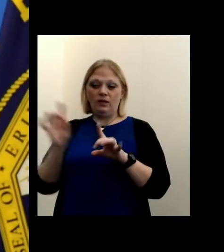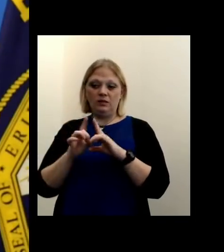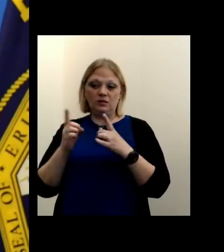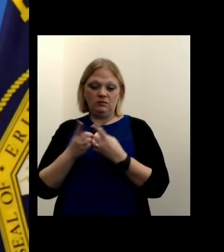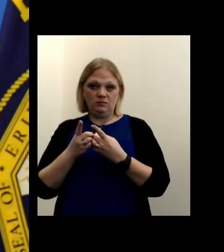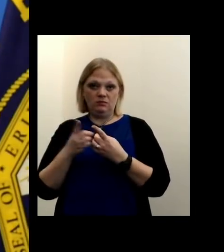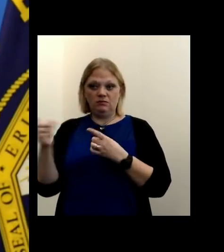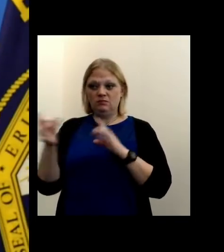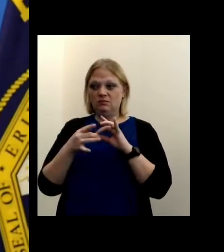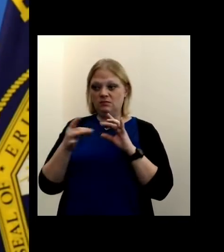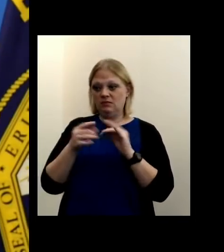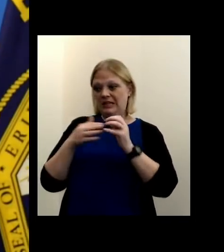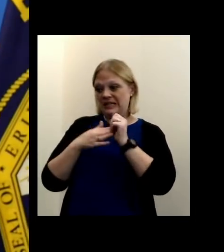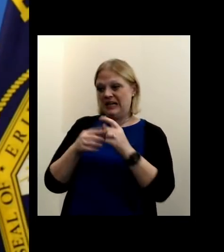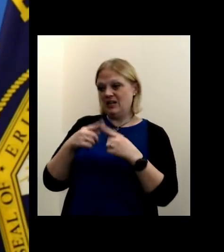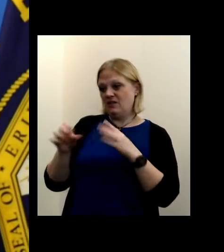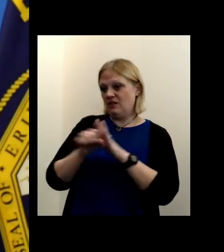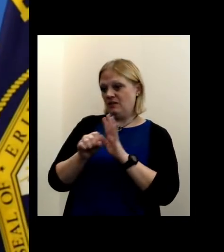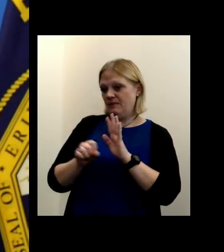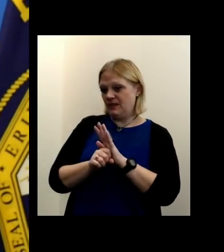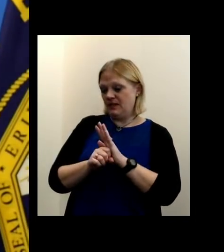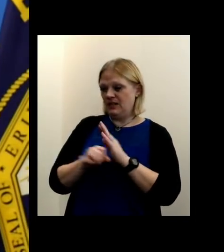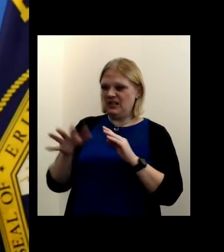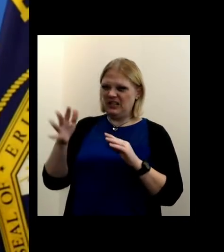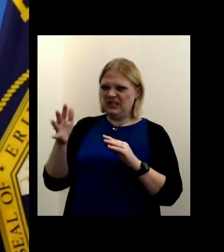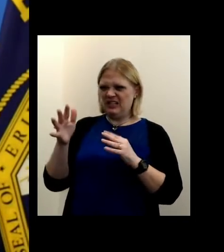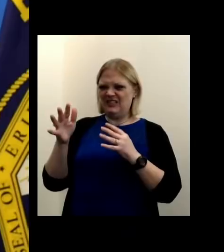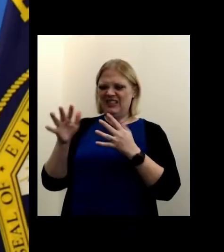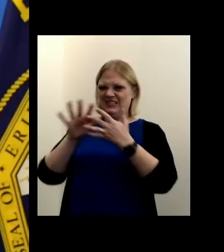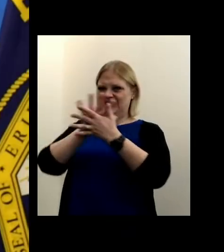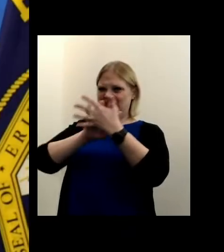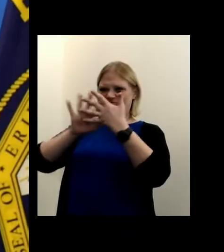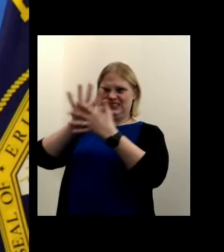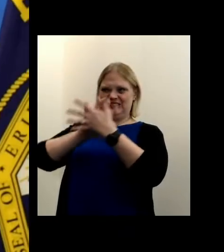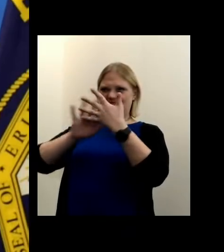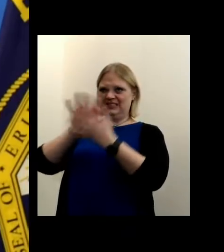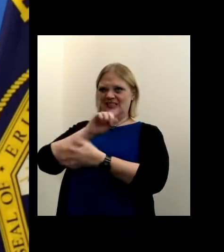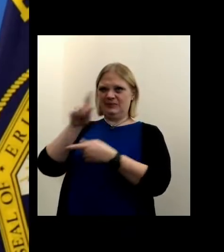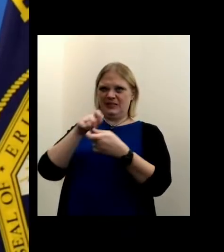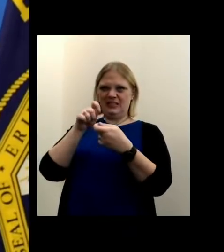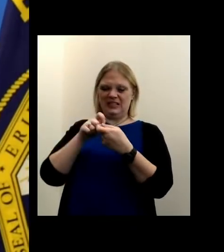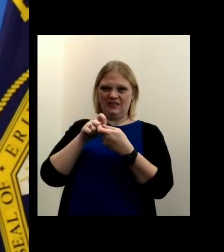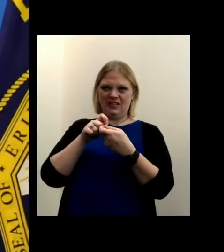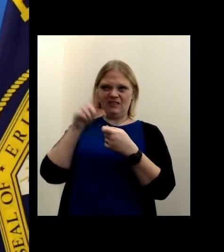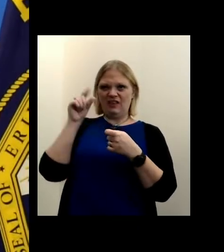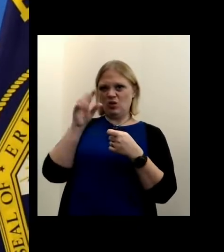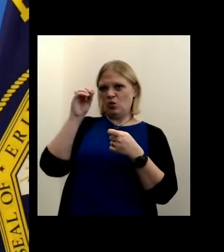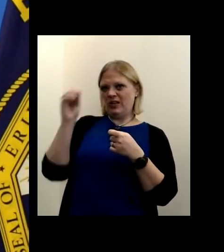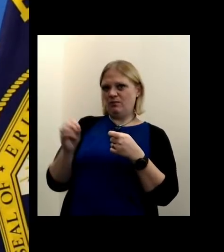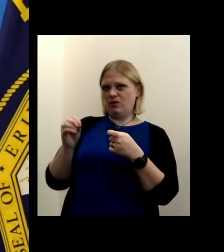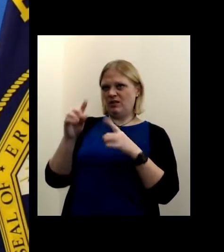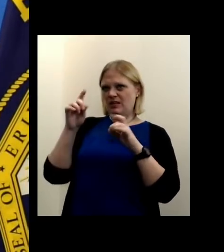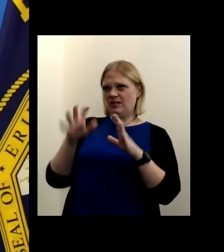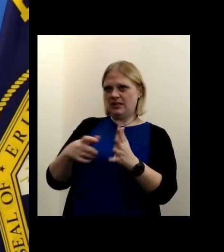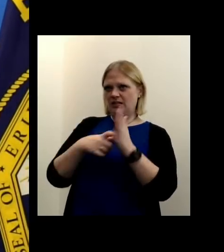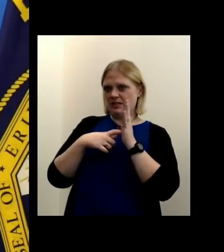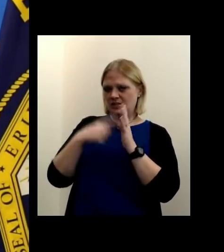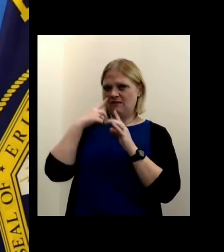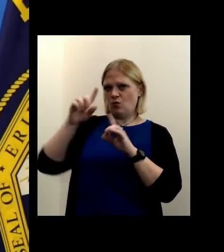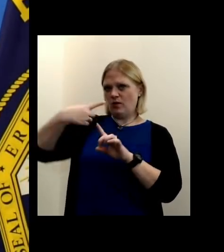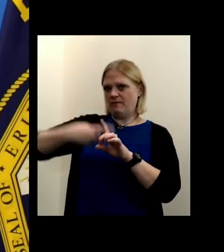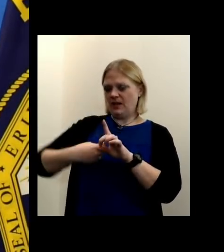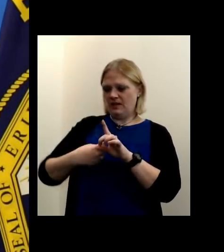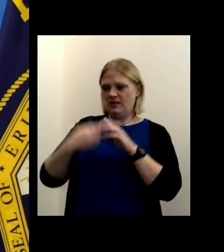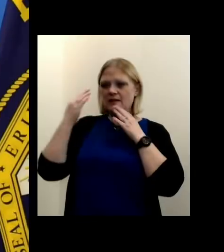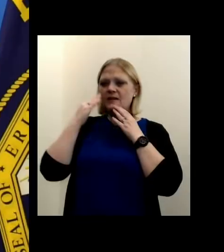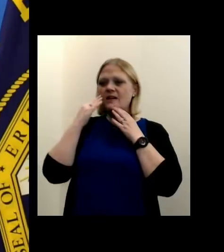they have mentioned that guidance from the state has been somewhat ambiguous on the specifics of that 20% testing mandate over the course of a month. And